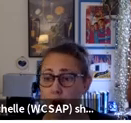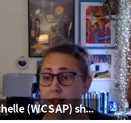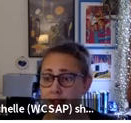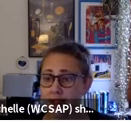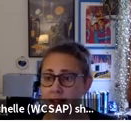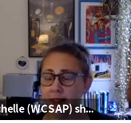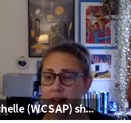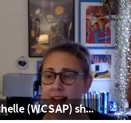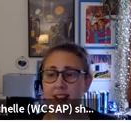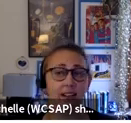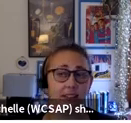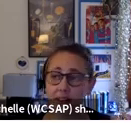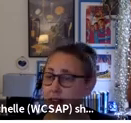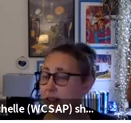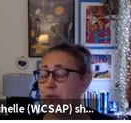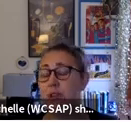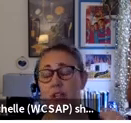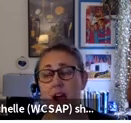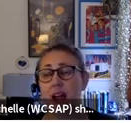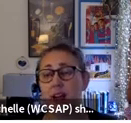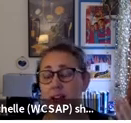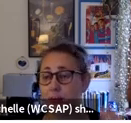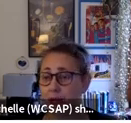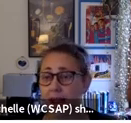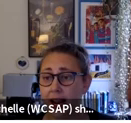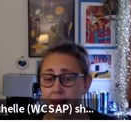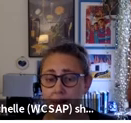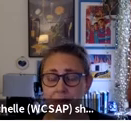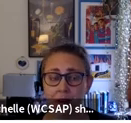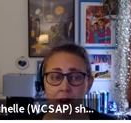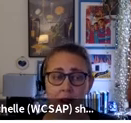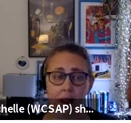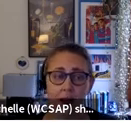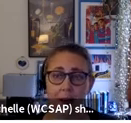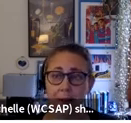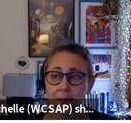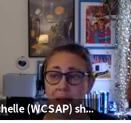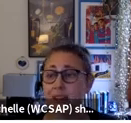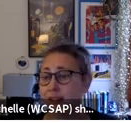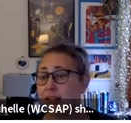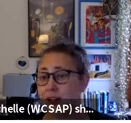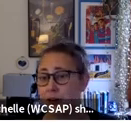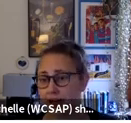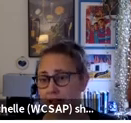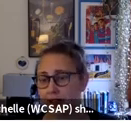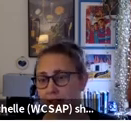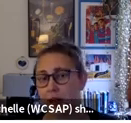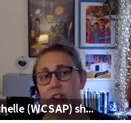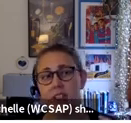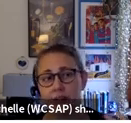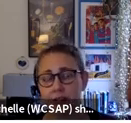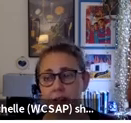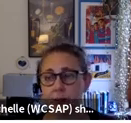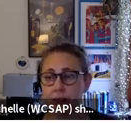of a process, is the denial and the blame, because it's an easier place. So